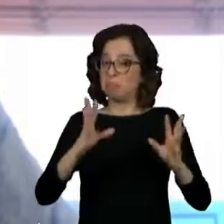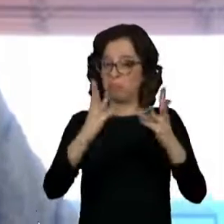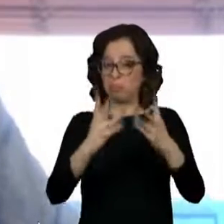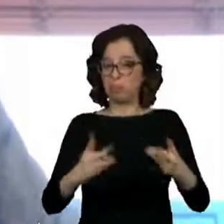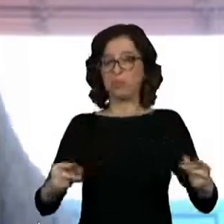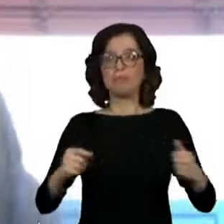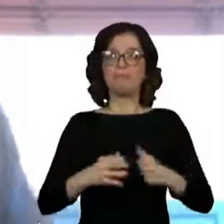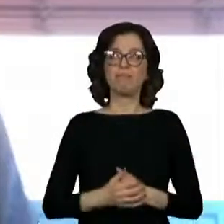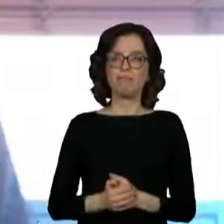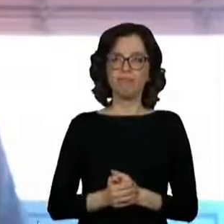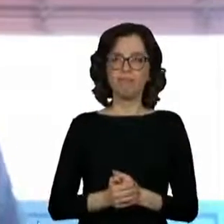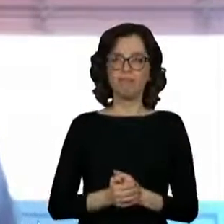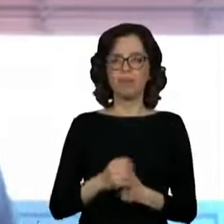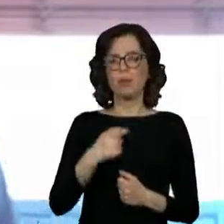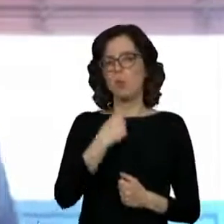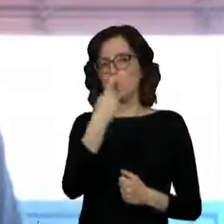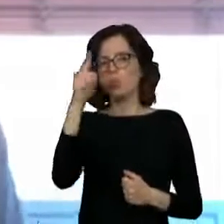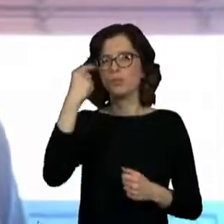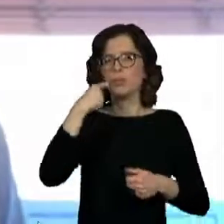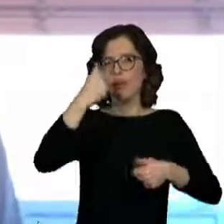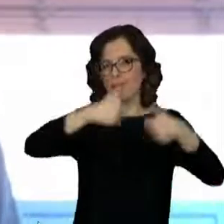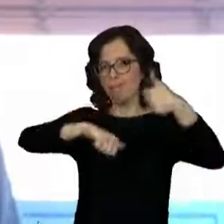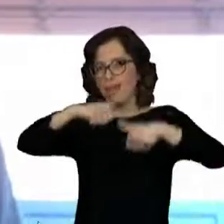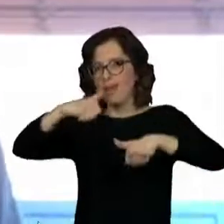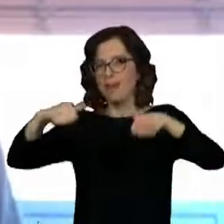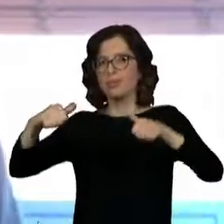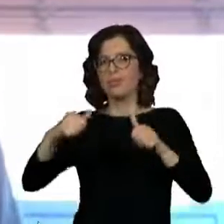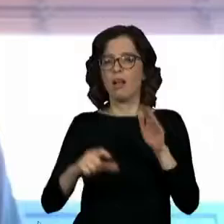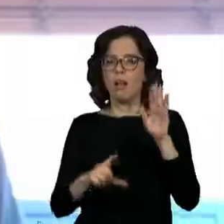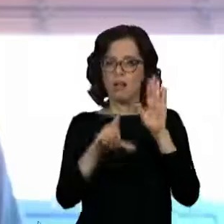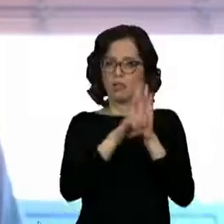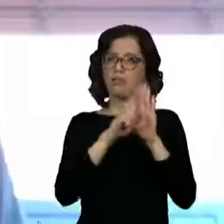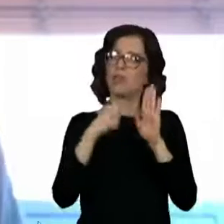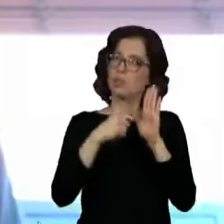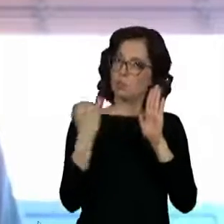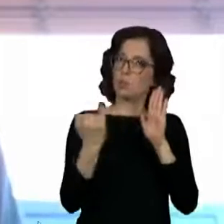But ultimately, the rules are more important. And,